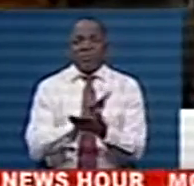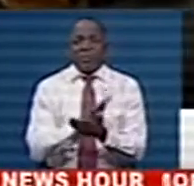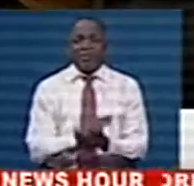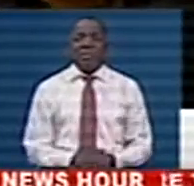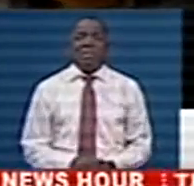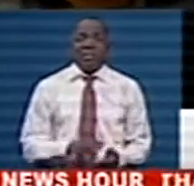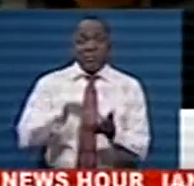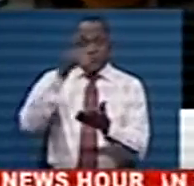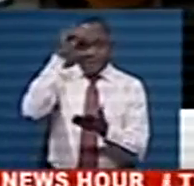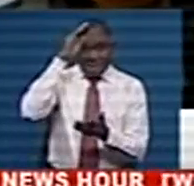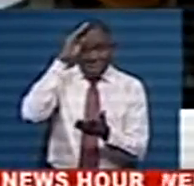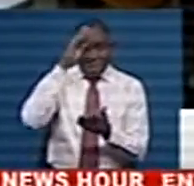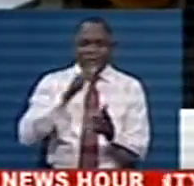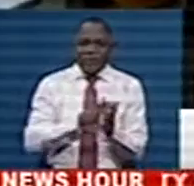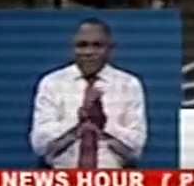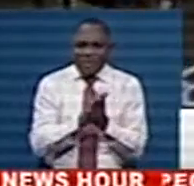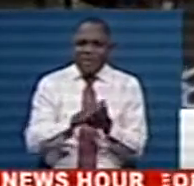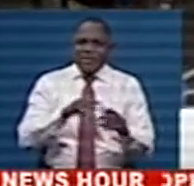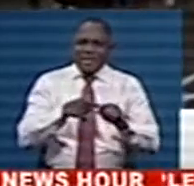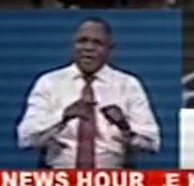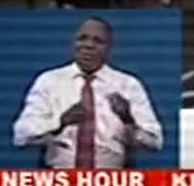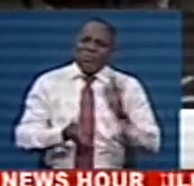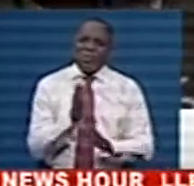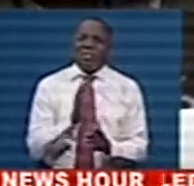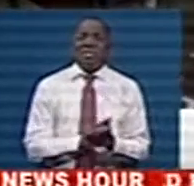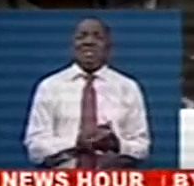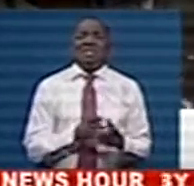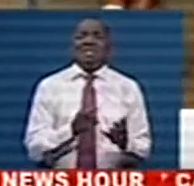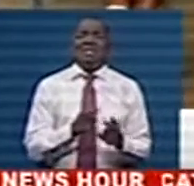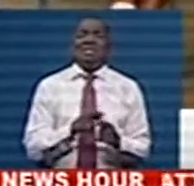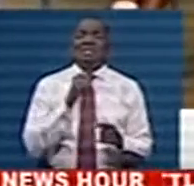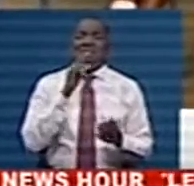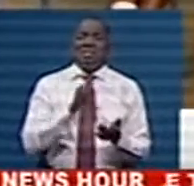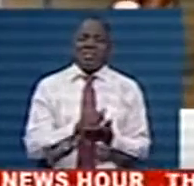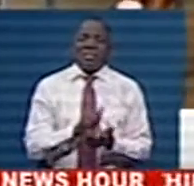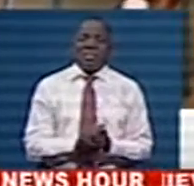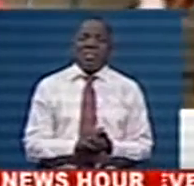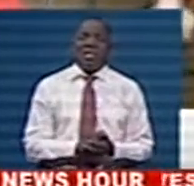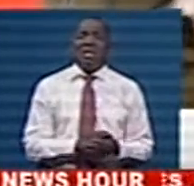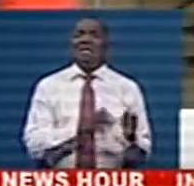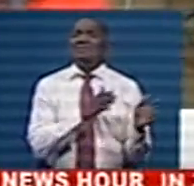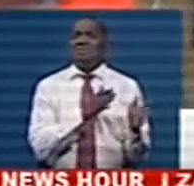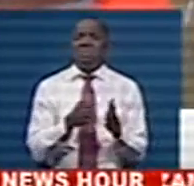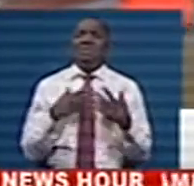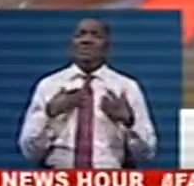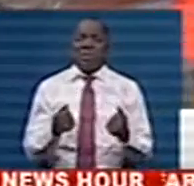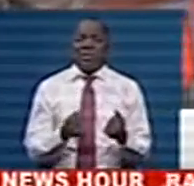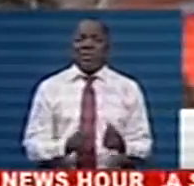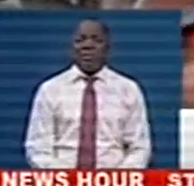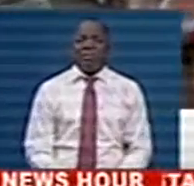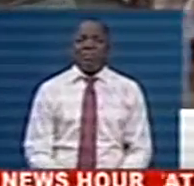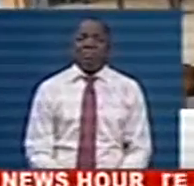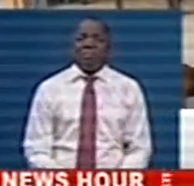paper. Students were eager to start the paper, which they say they had prepared appropriately